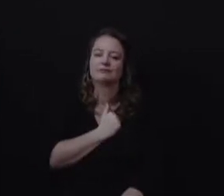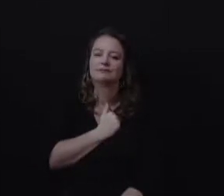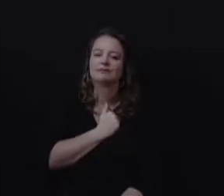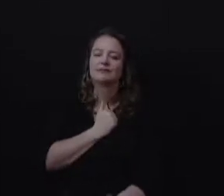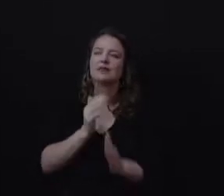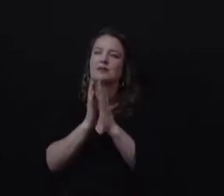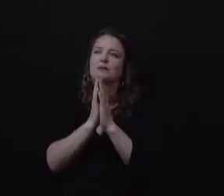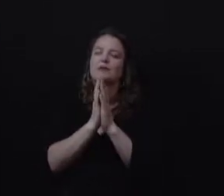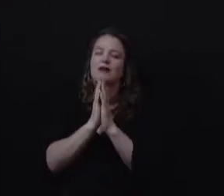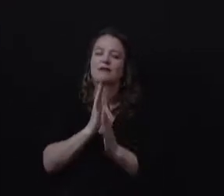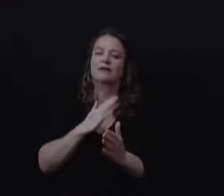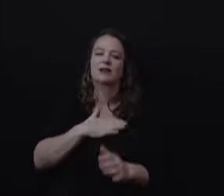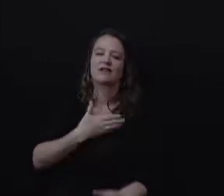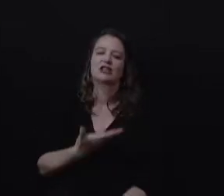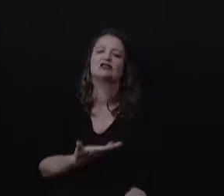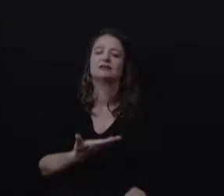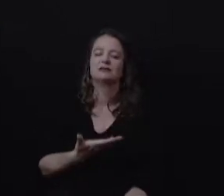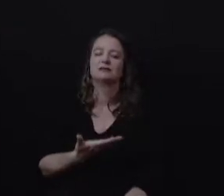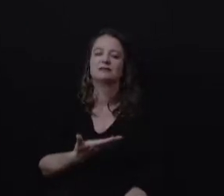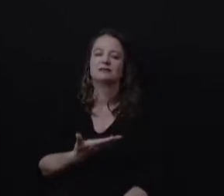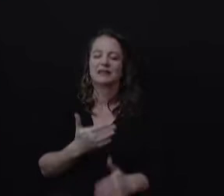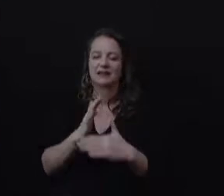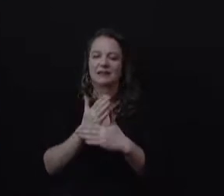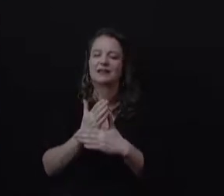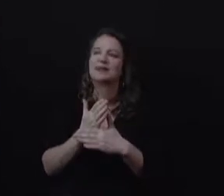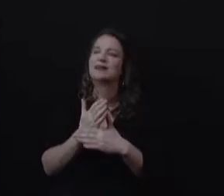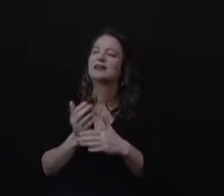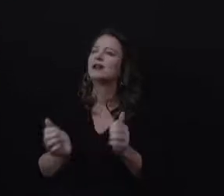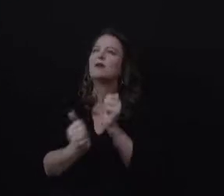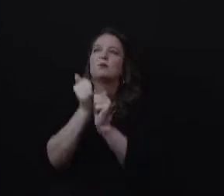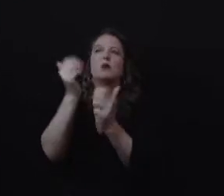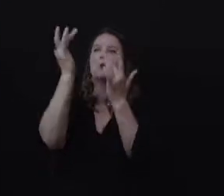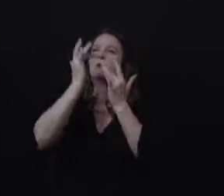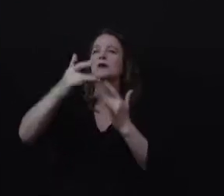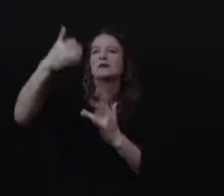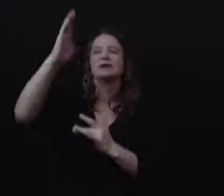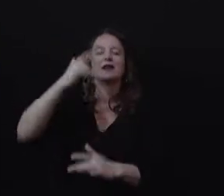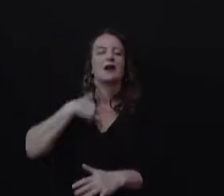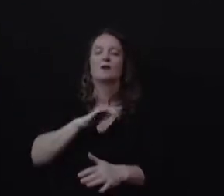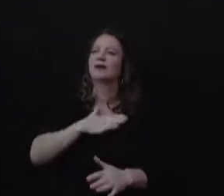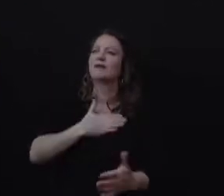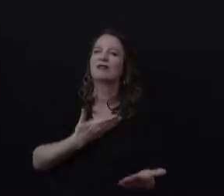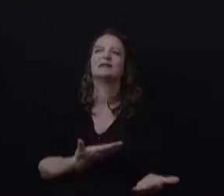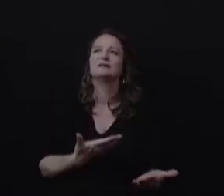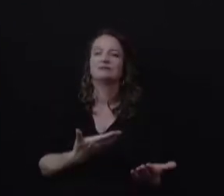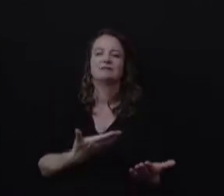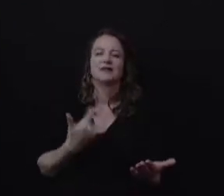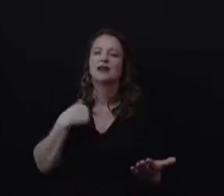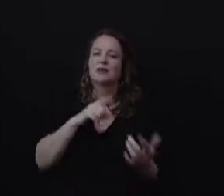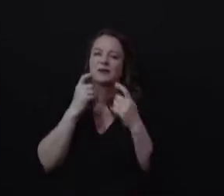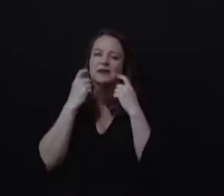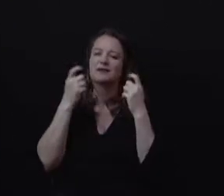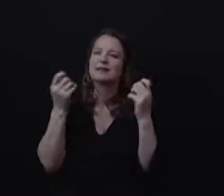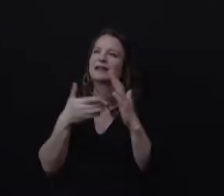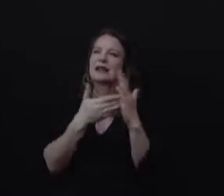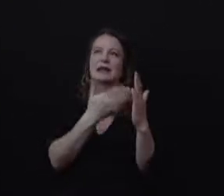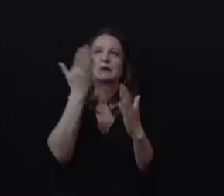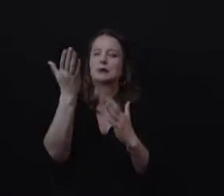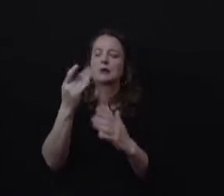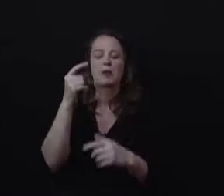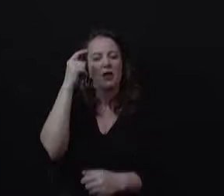confession. Let's share in this. Most merciful God, we confess that we have sinned against you in